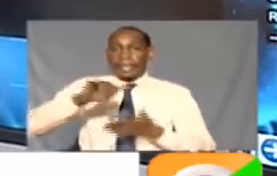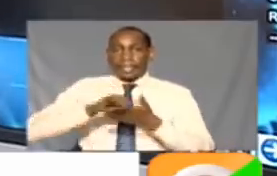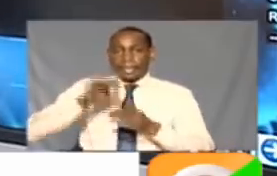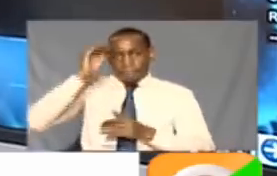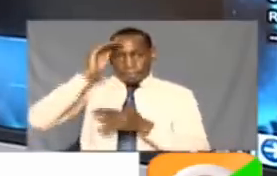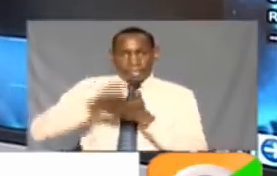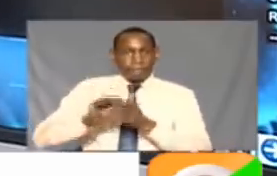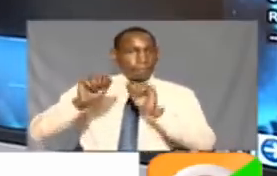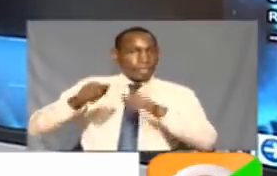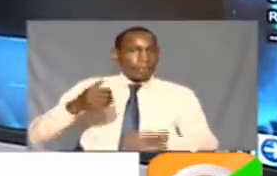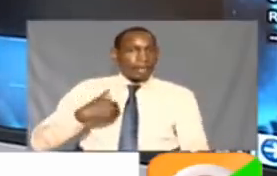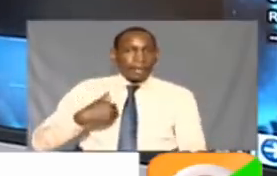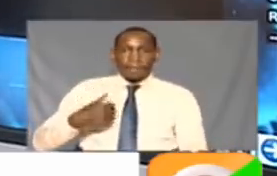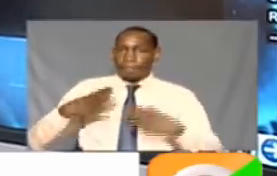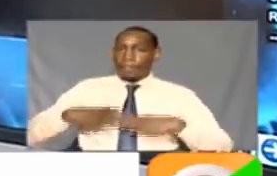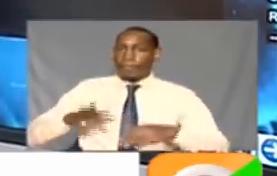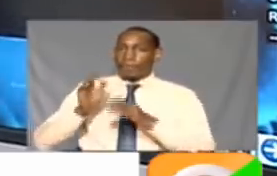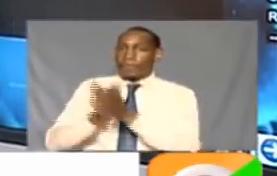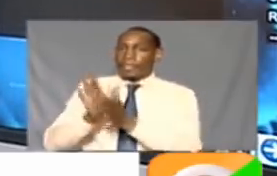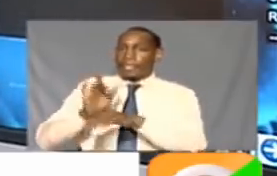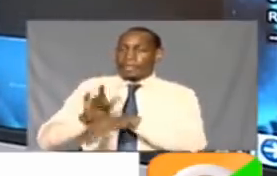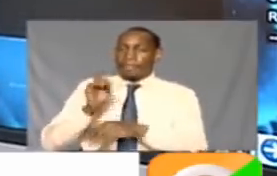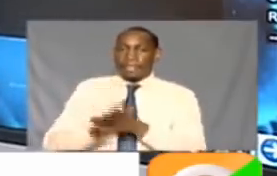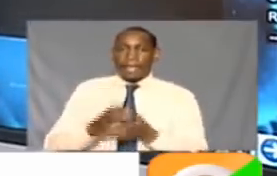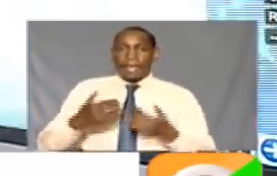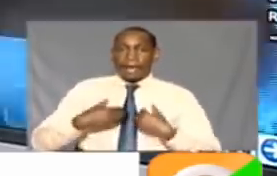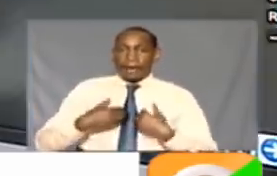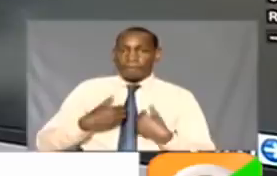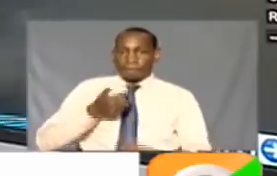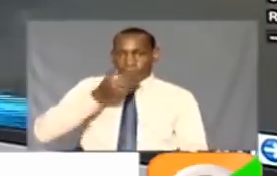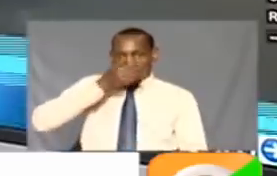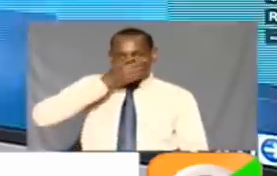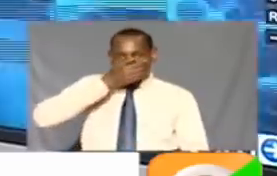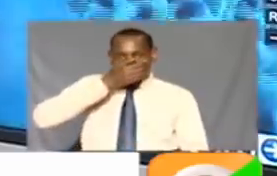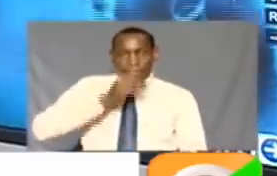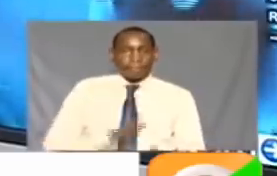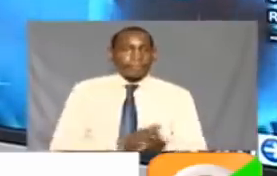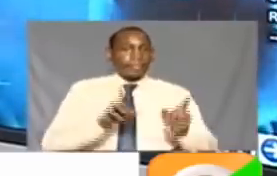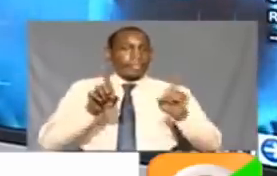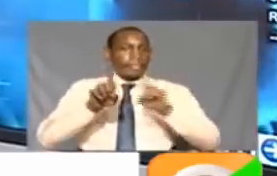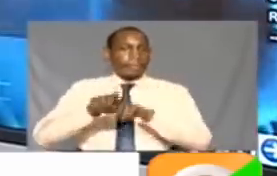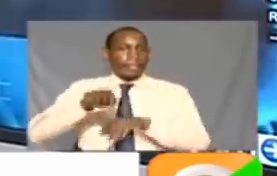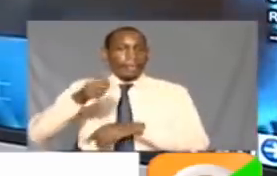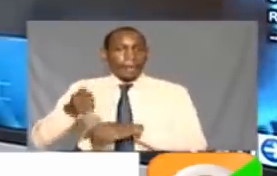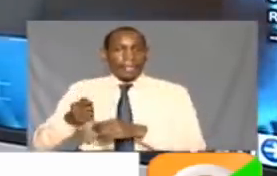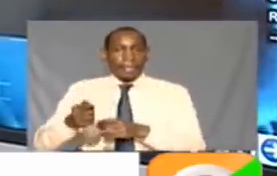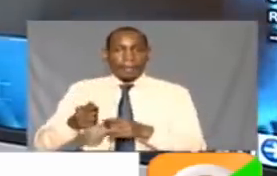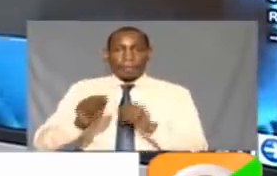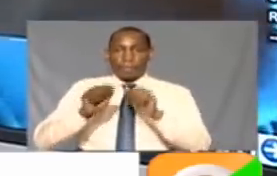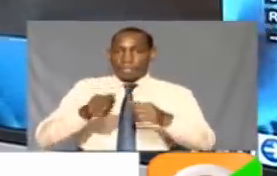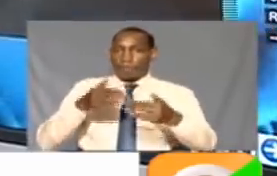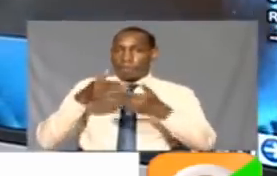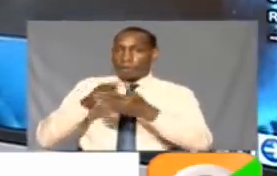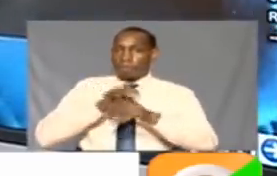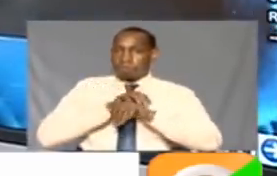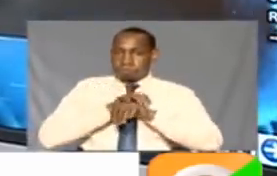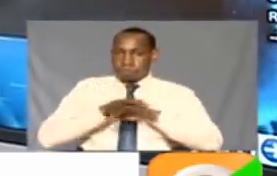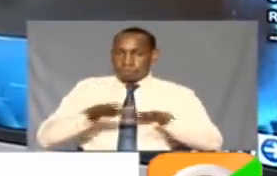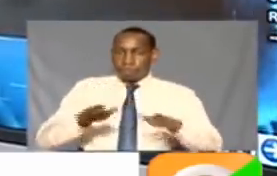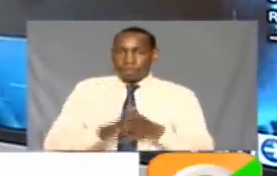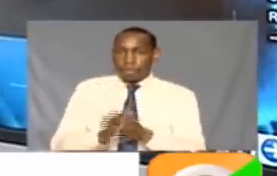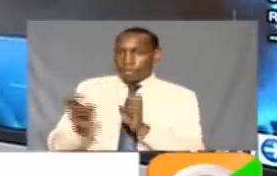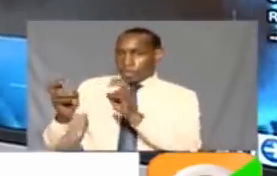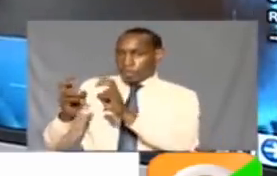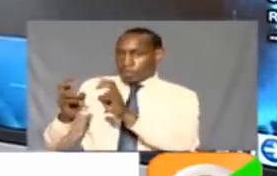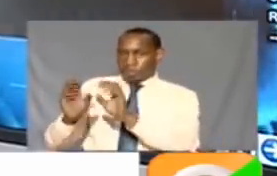believe there could be persons who are infected, you see them wearing the mask. And here's another way you can prevent transmission of it. Avoid